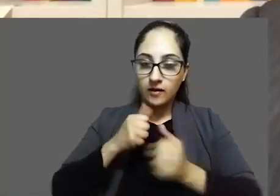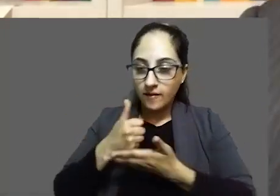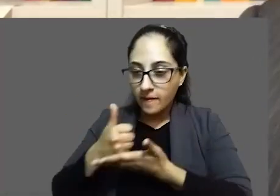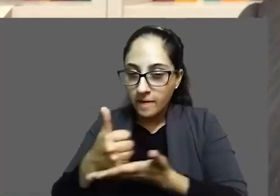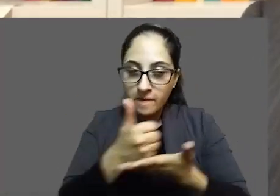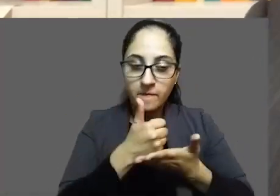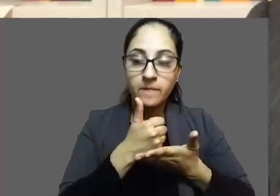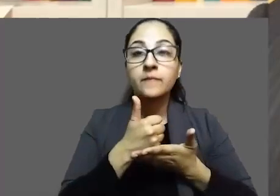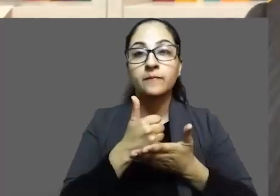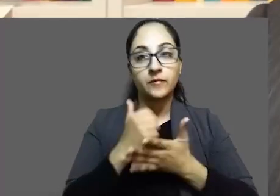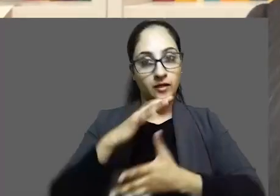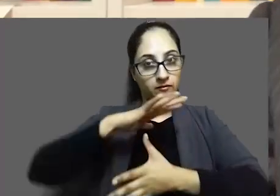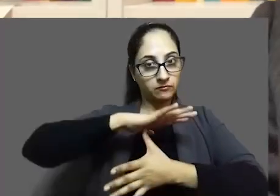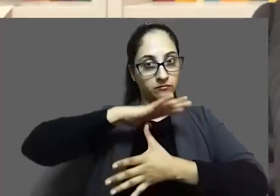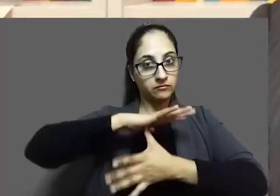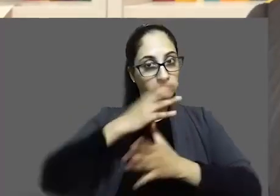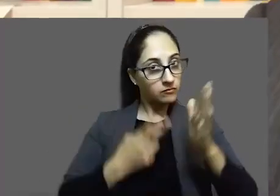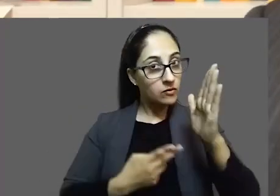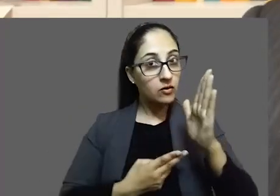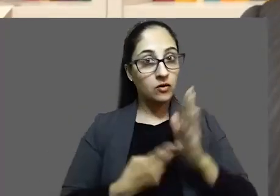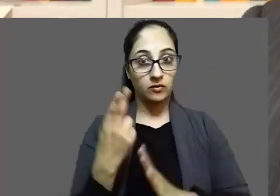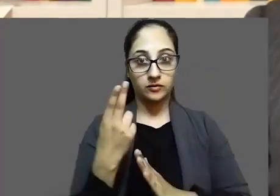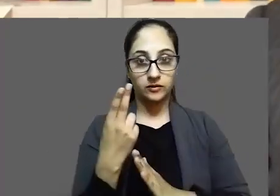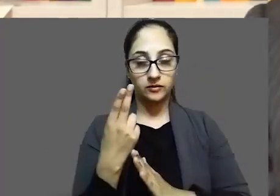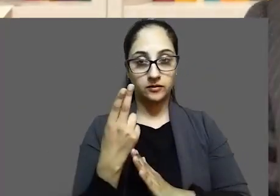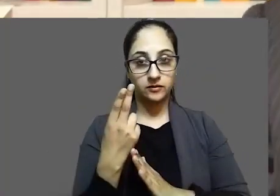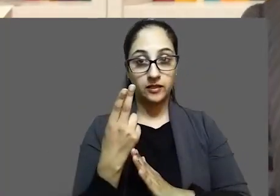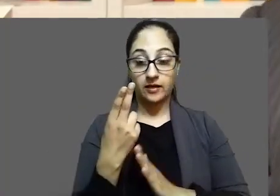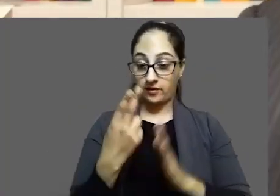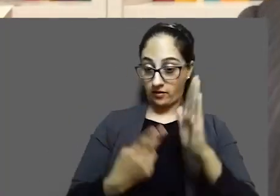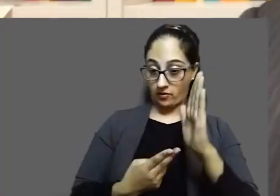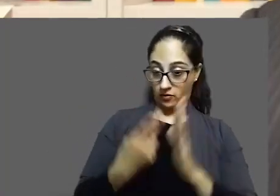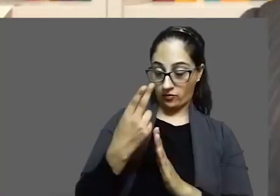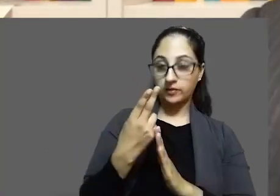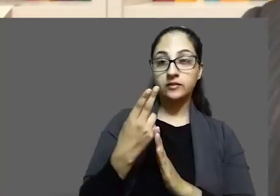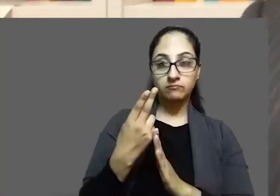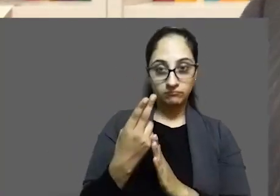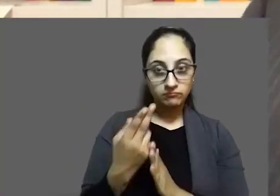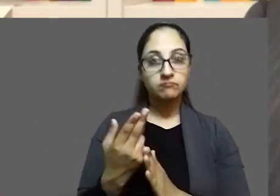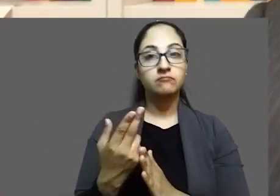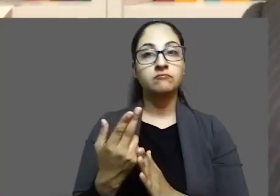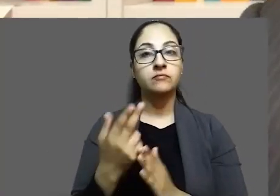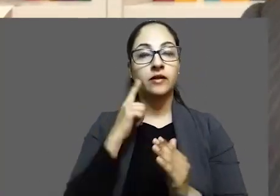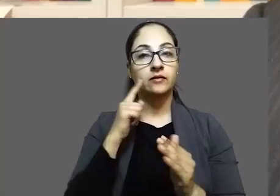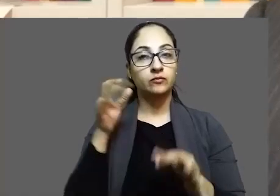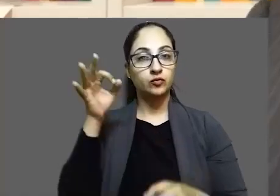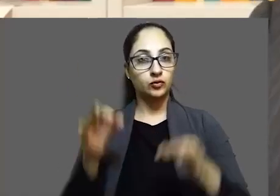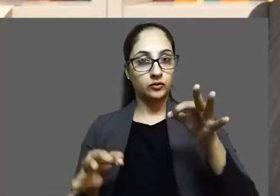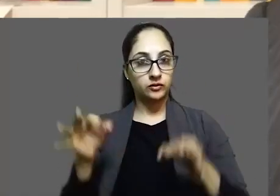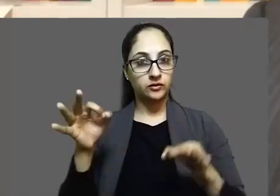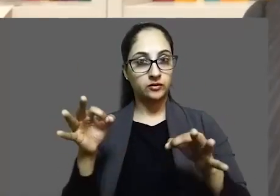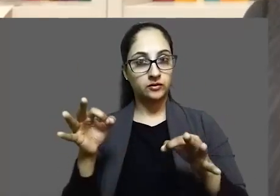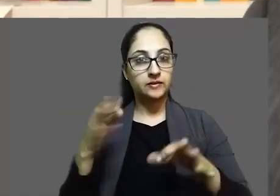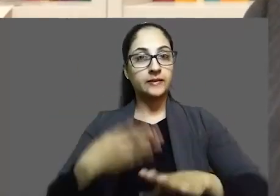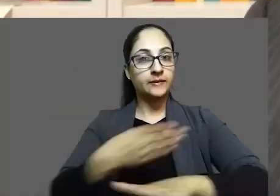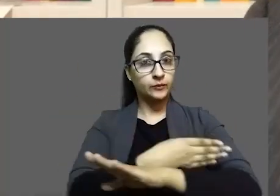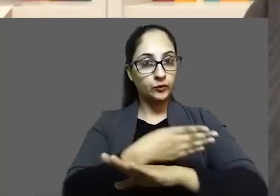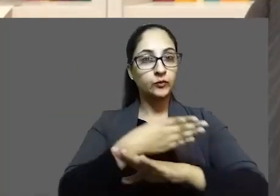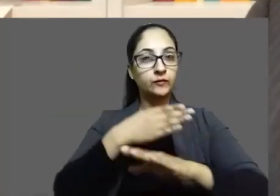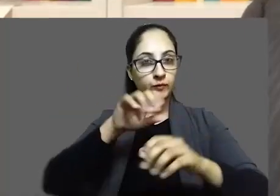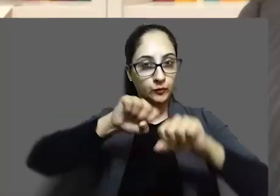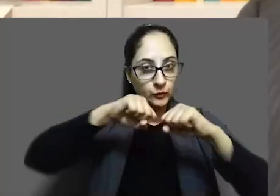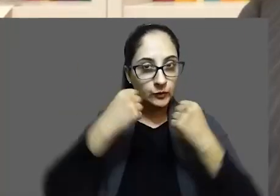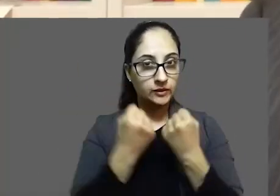uttering truth, because that is how you get justice and that is how you transform society for the better. And these are some of the things that we